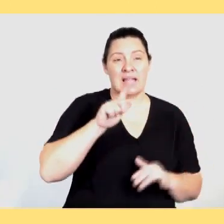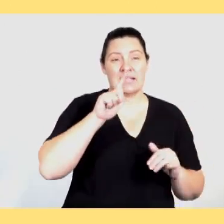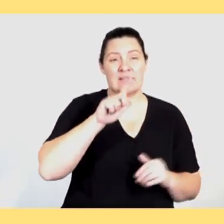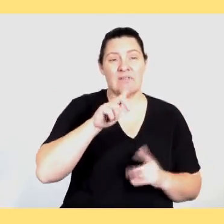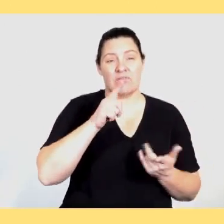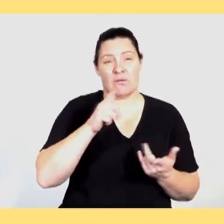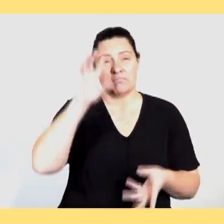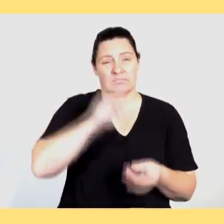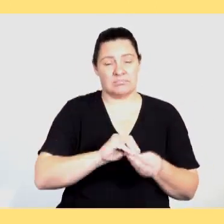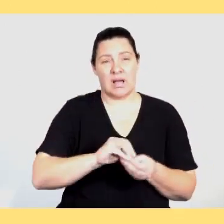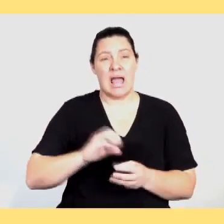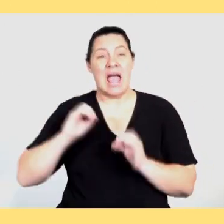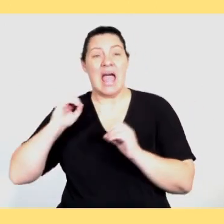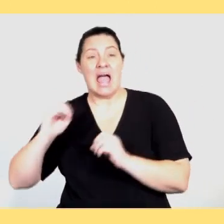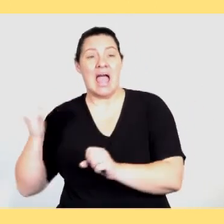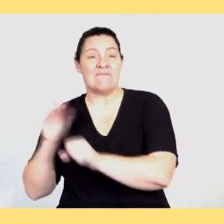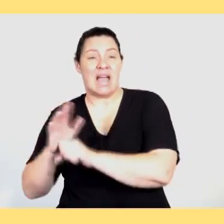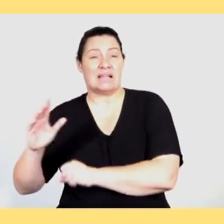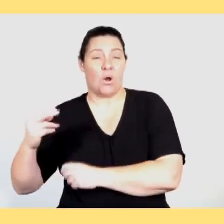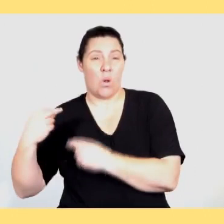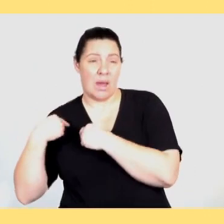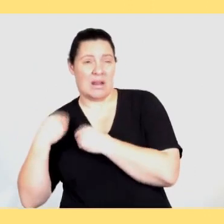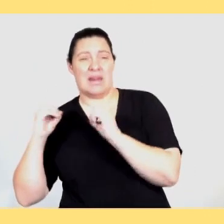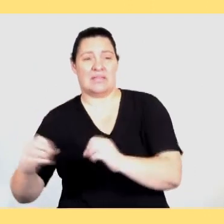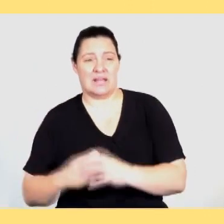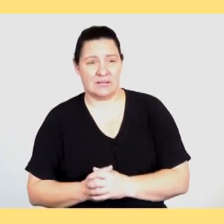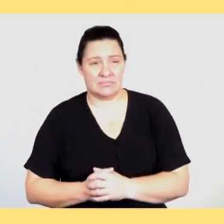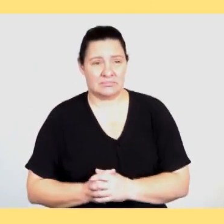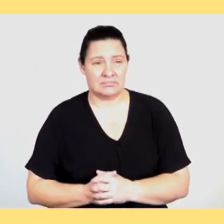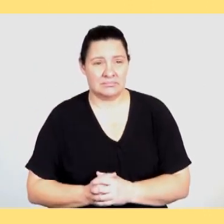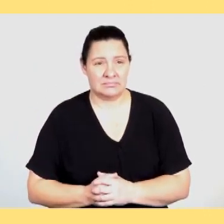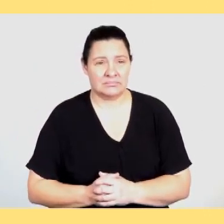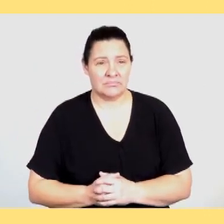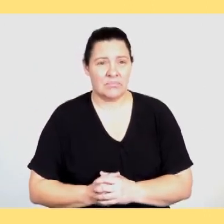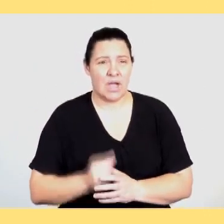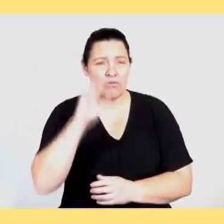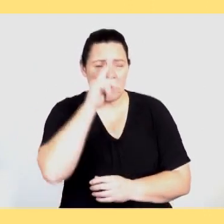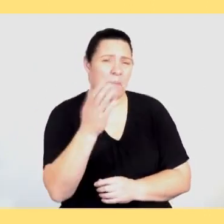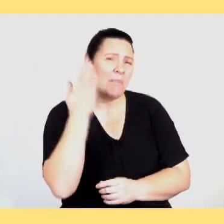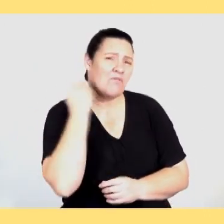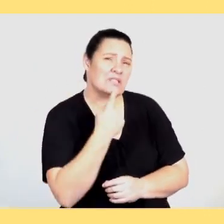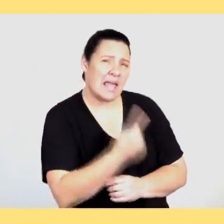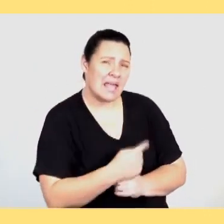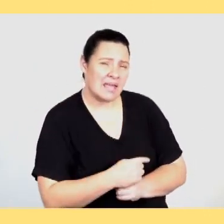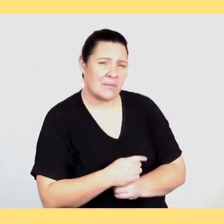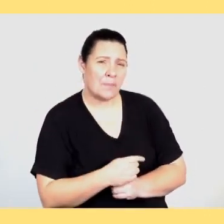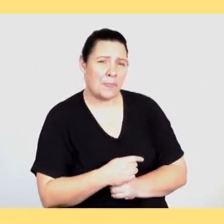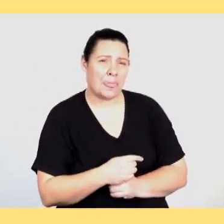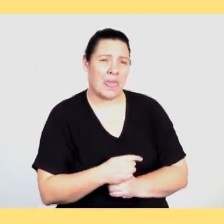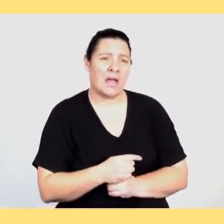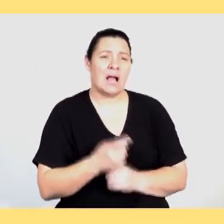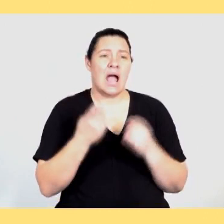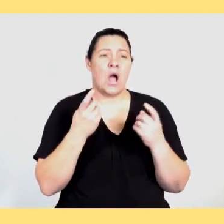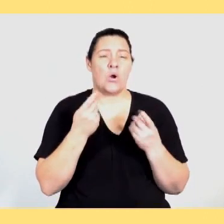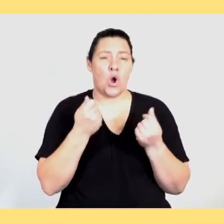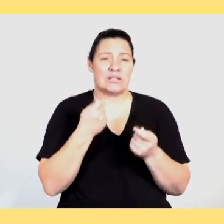8,740 liabilities. No effect at all. Then the cost of sales. If you remember what I said earlier on,